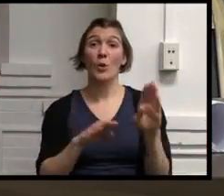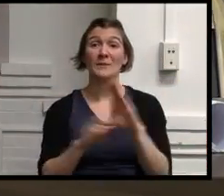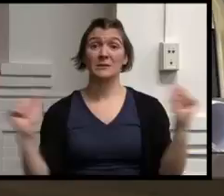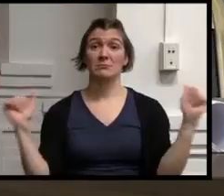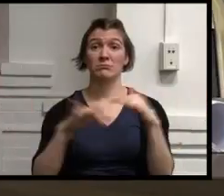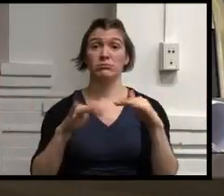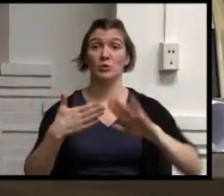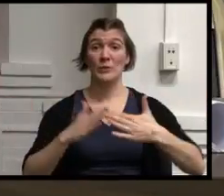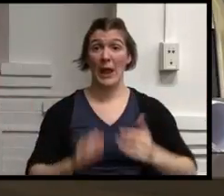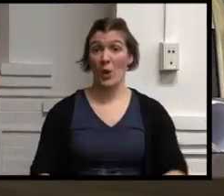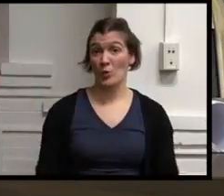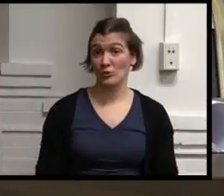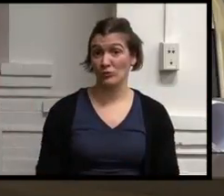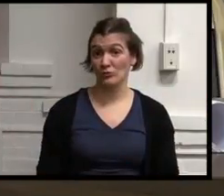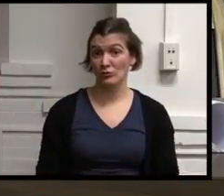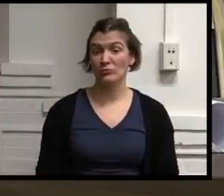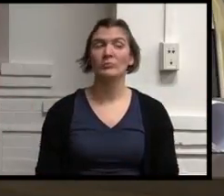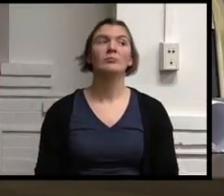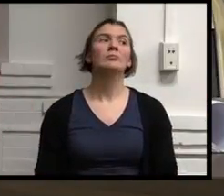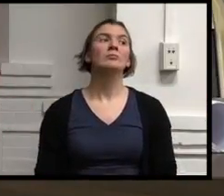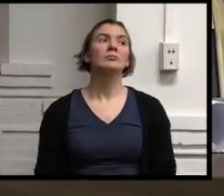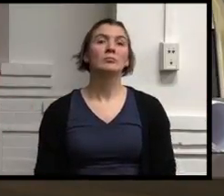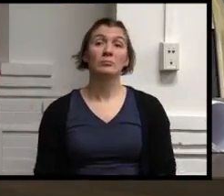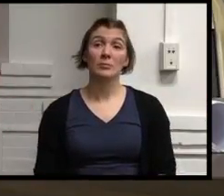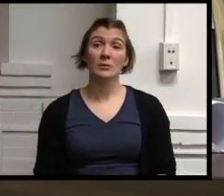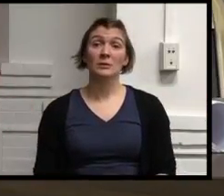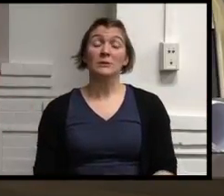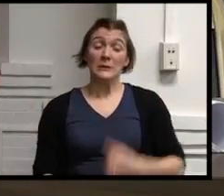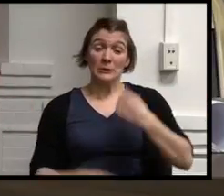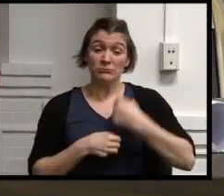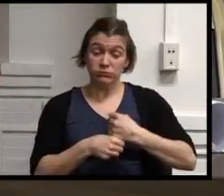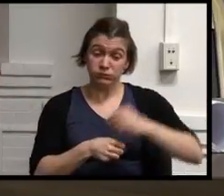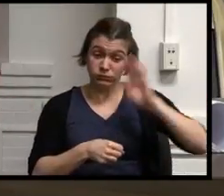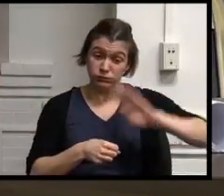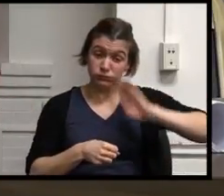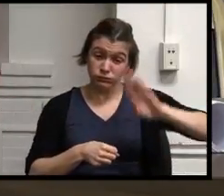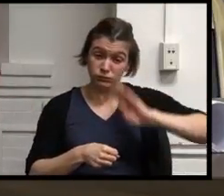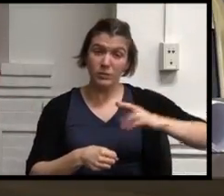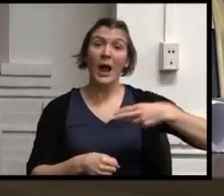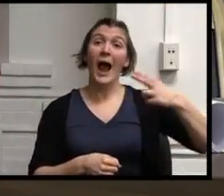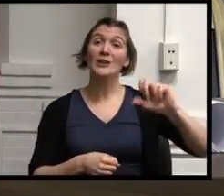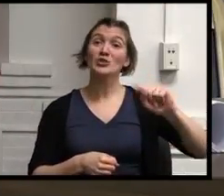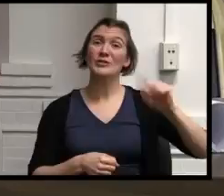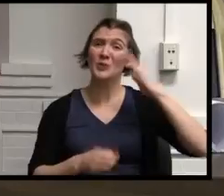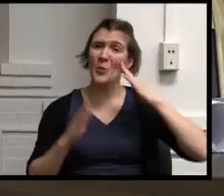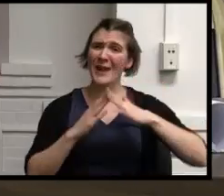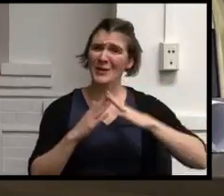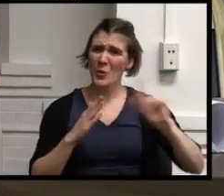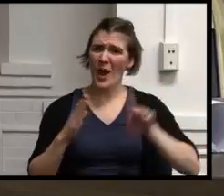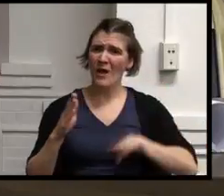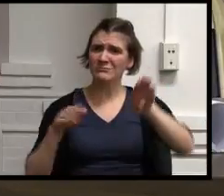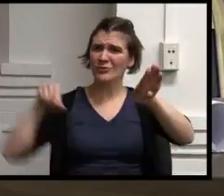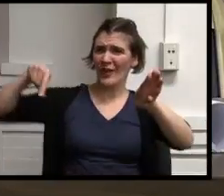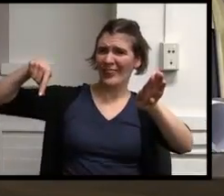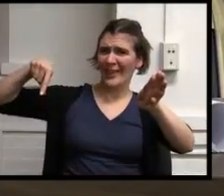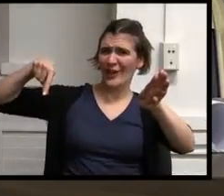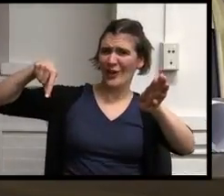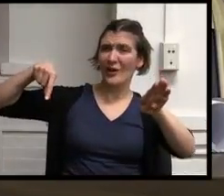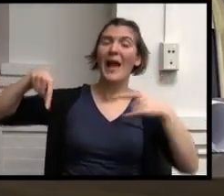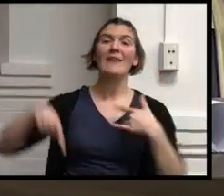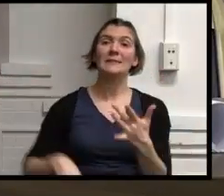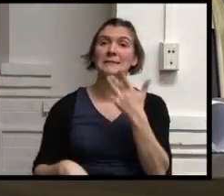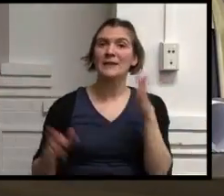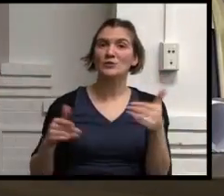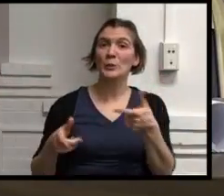expect. Keeping brewing activities going on at High Street downtown, and tasting room going on there